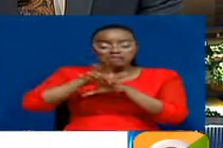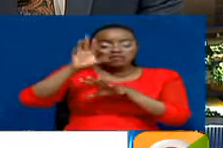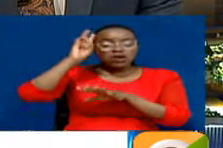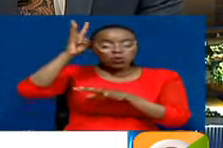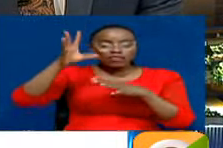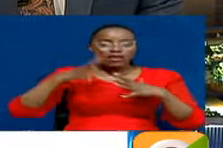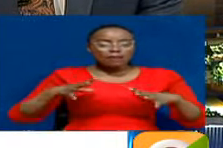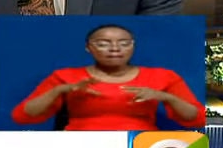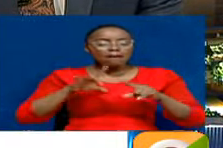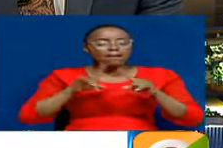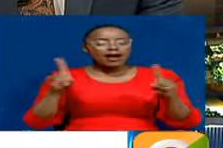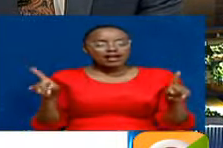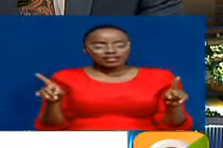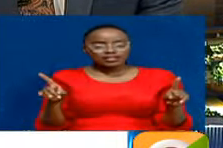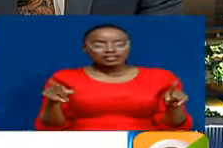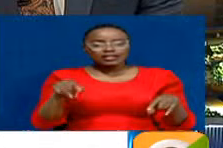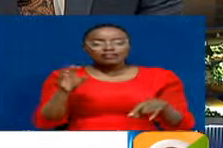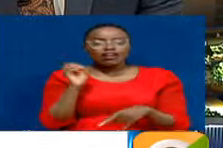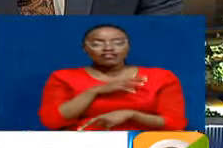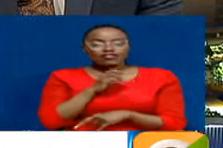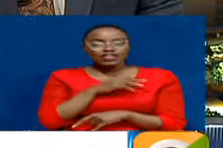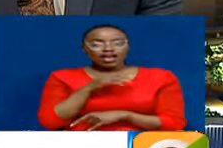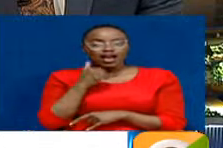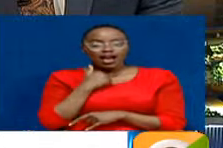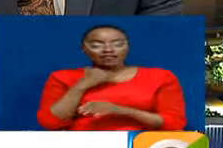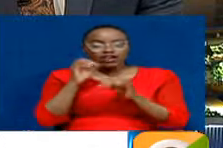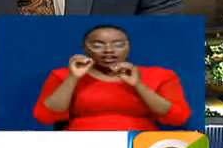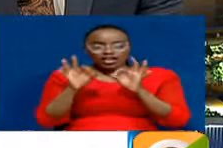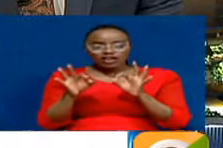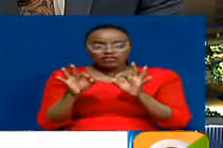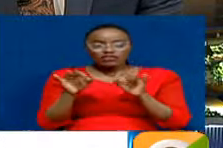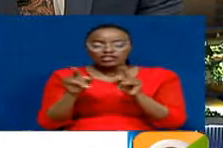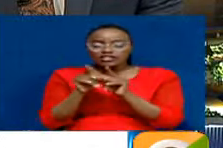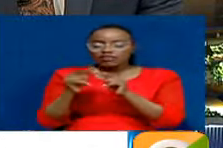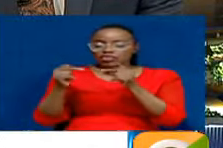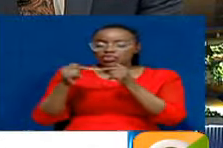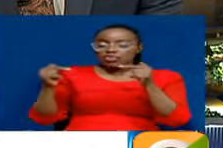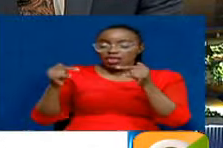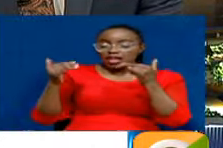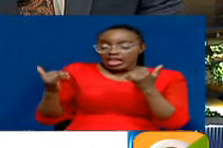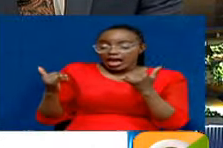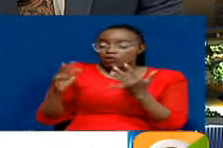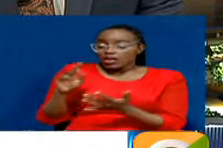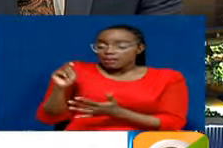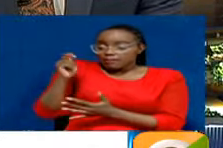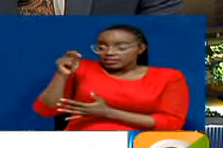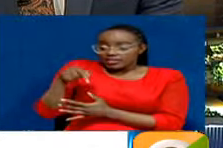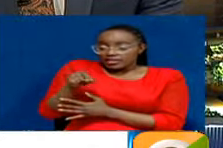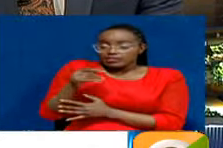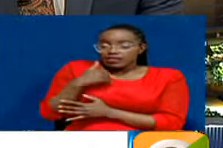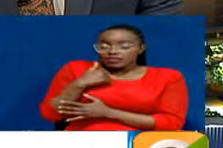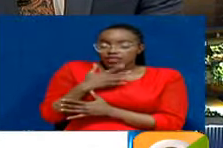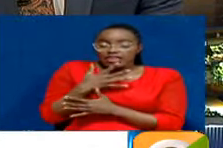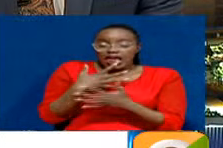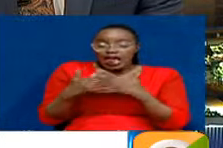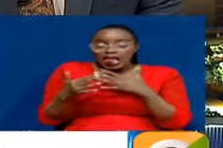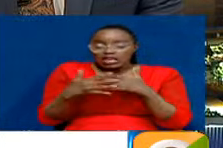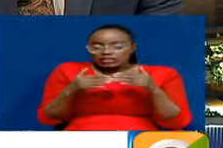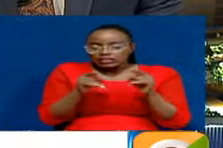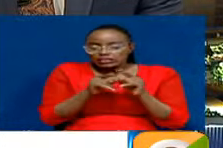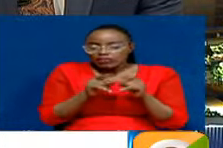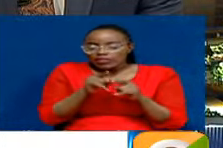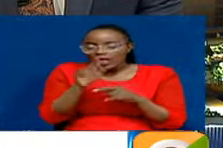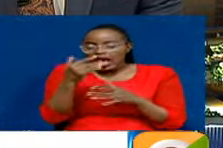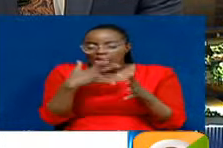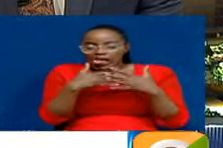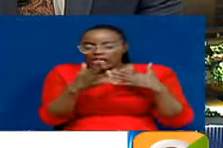people, but because they are fearing that if they do antagonize the sitting president, their skeletons in their